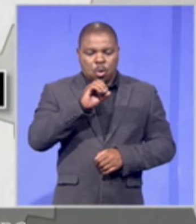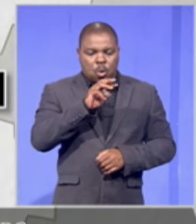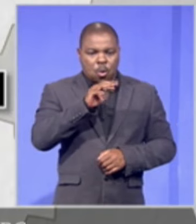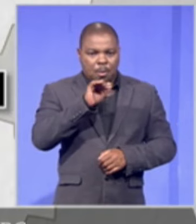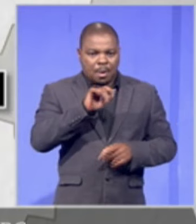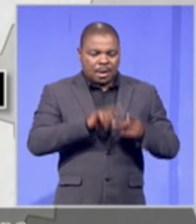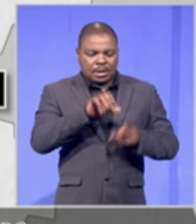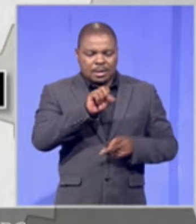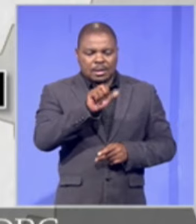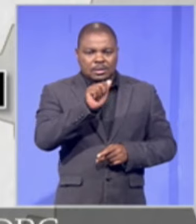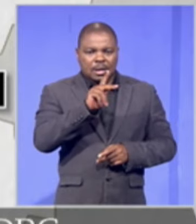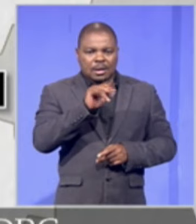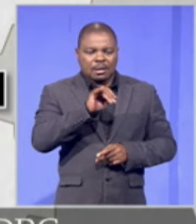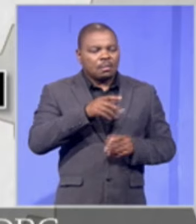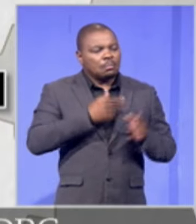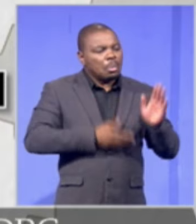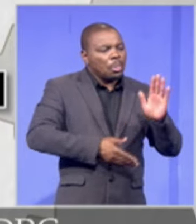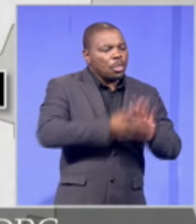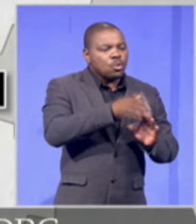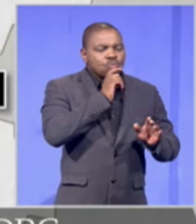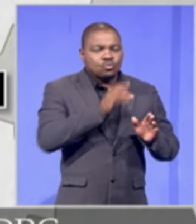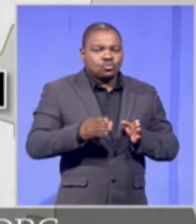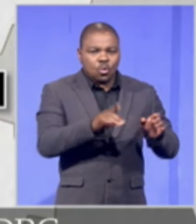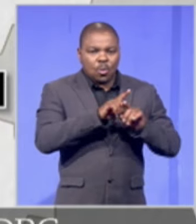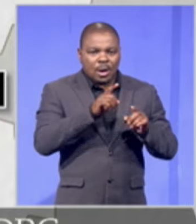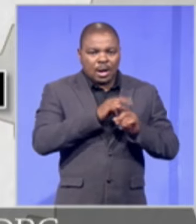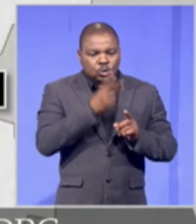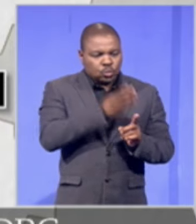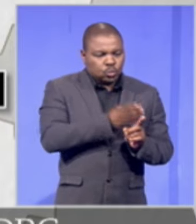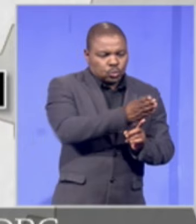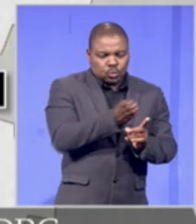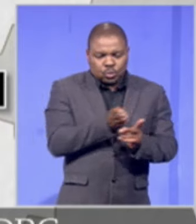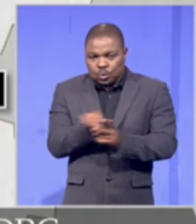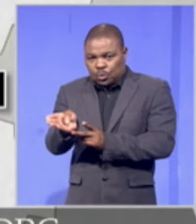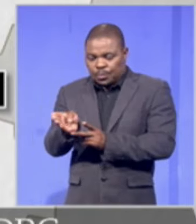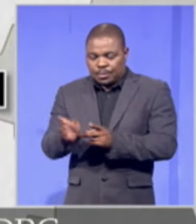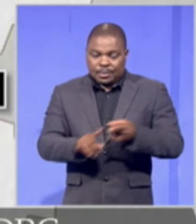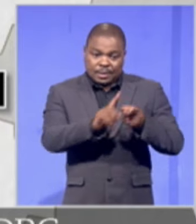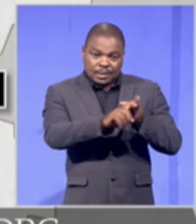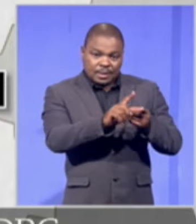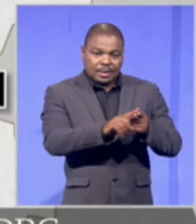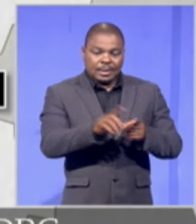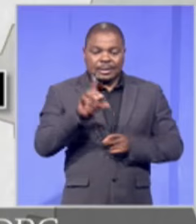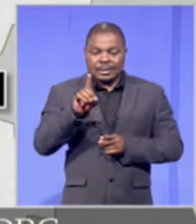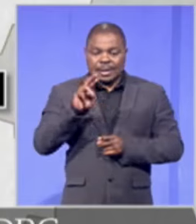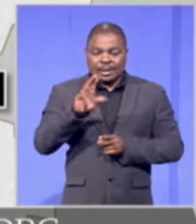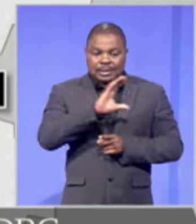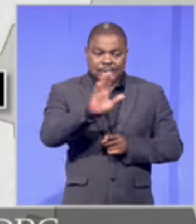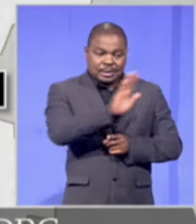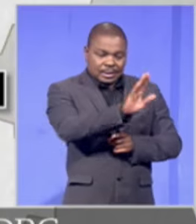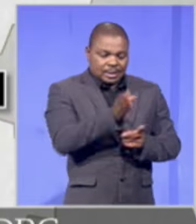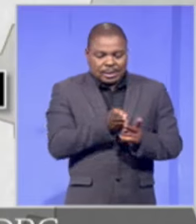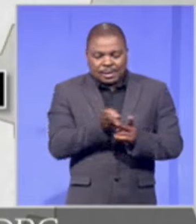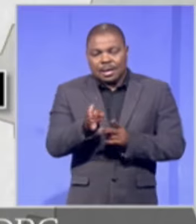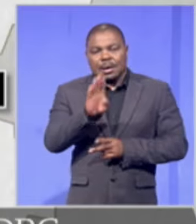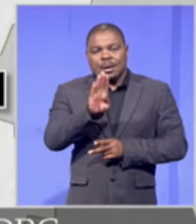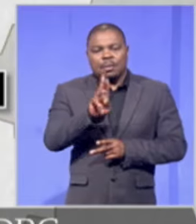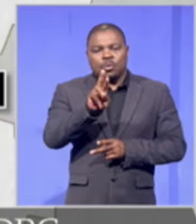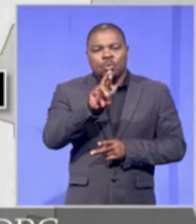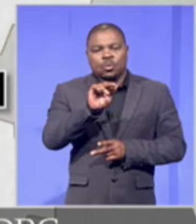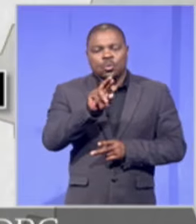sa Sake hobane lethati e mmedi ke le diboho la DRC le dibuo la Burundi